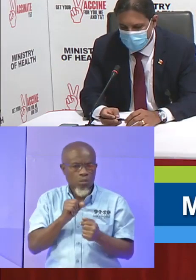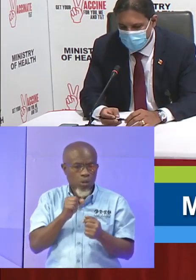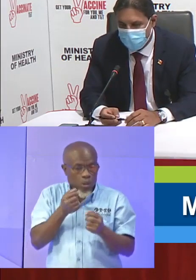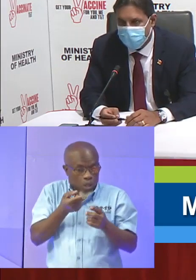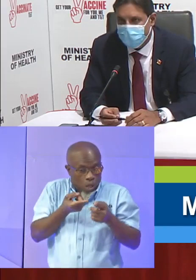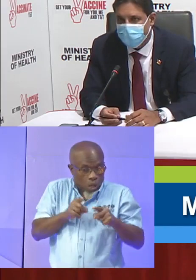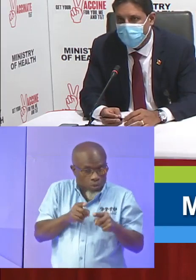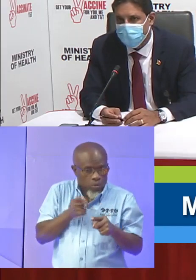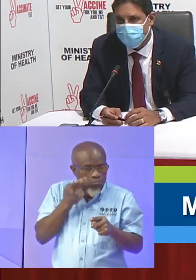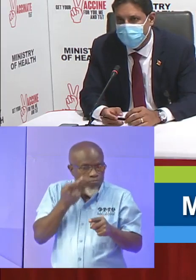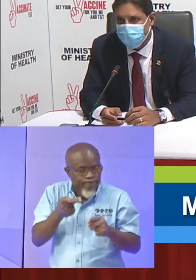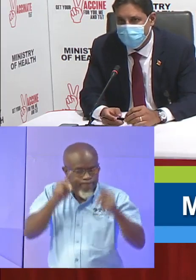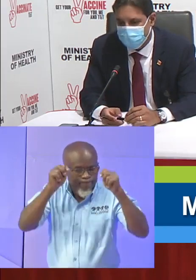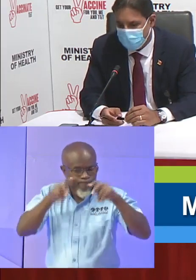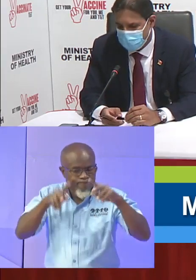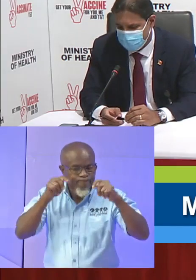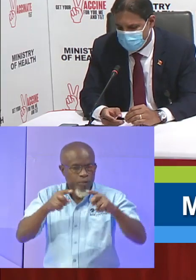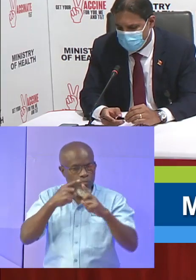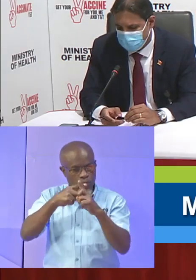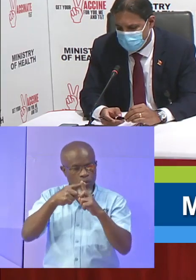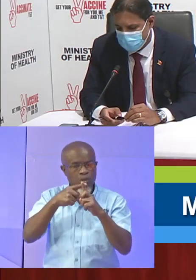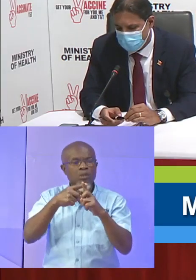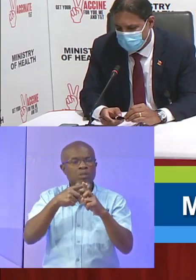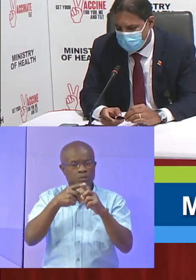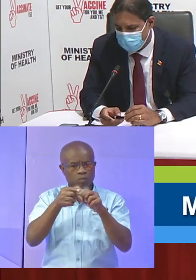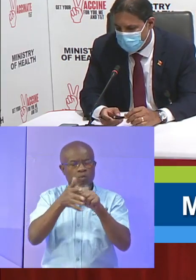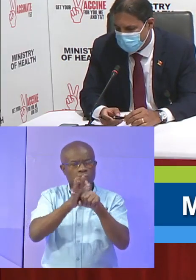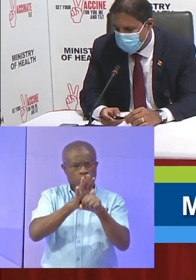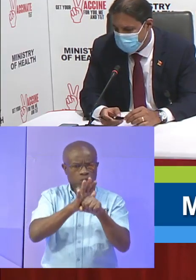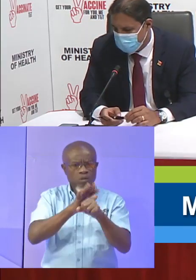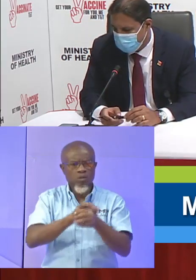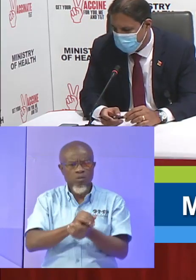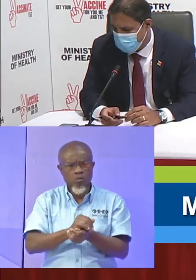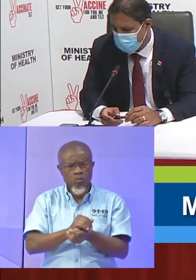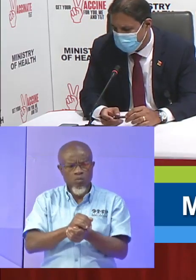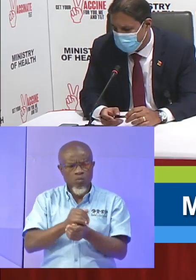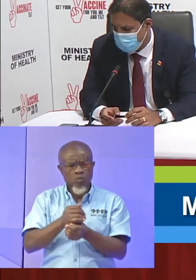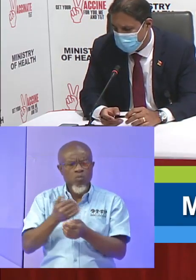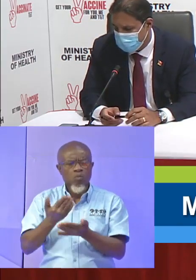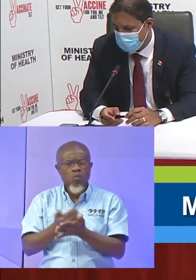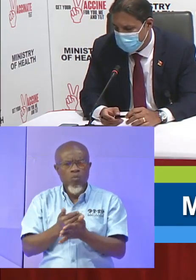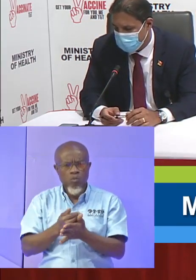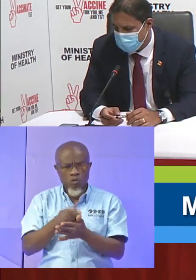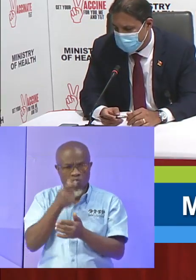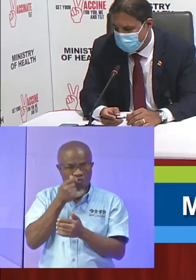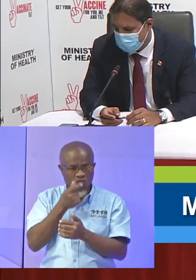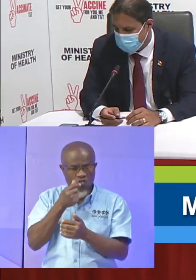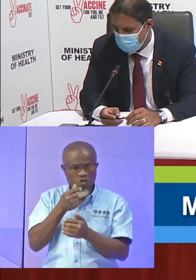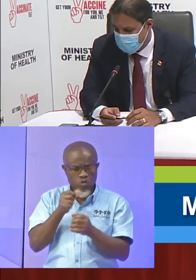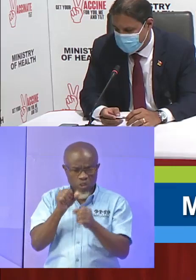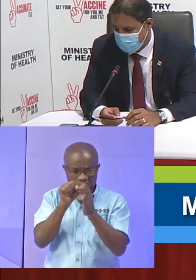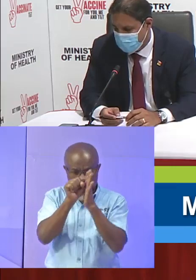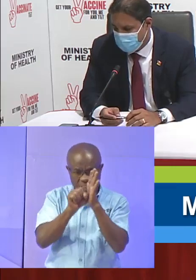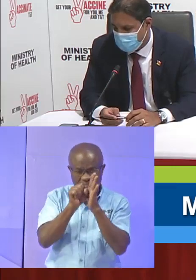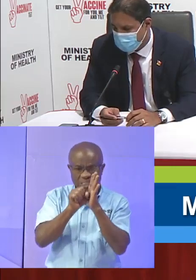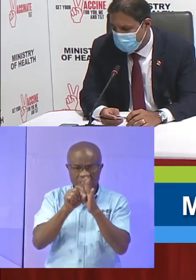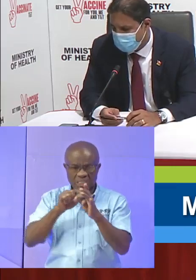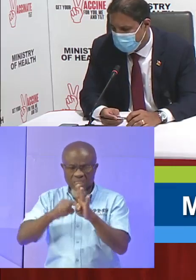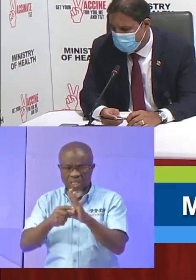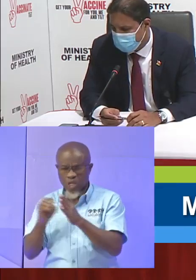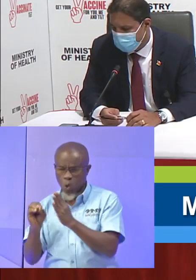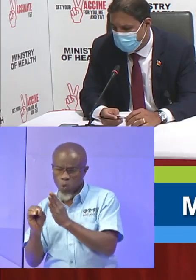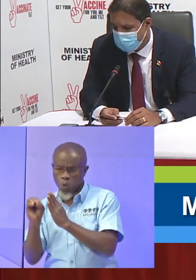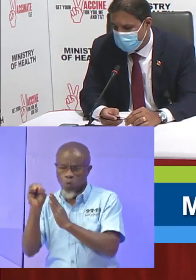in the midst of the influenza season as well, which normally runs from October to May thereabouts in any country in this hemisphere.